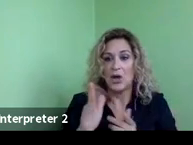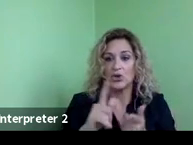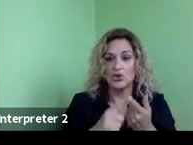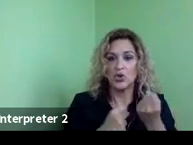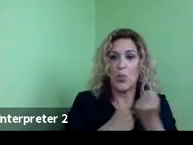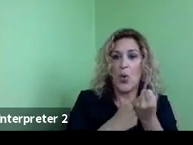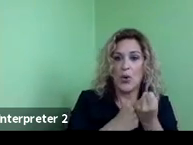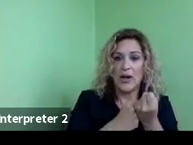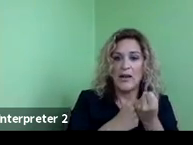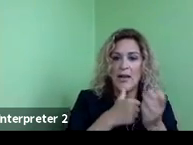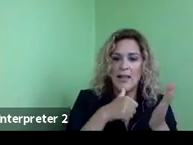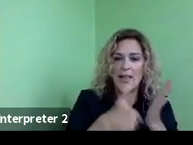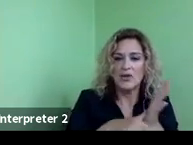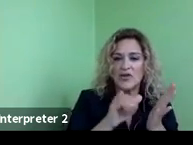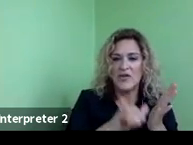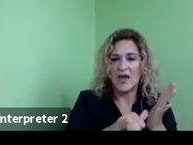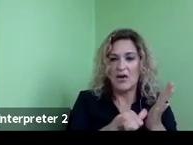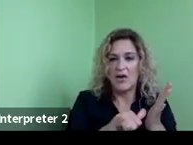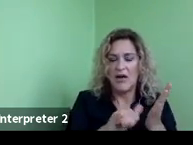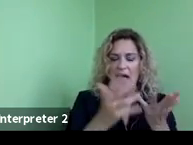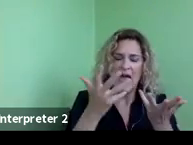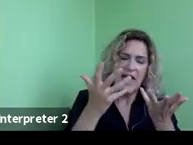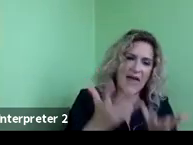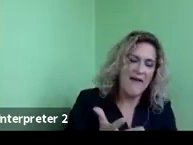want to, I know you've done a lot around